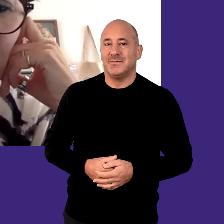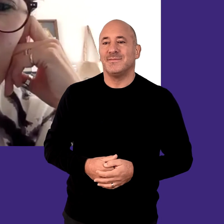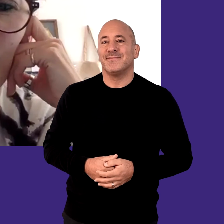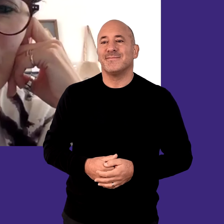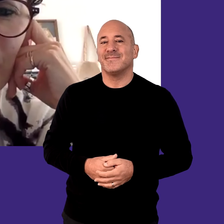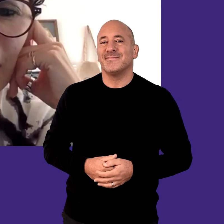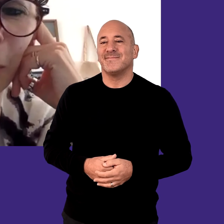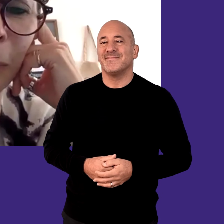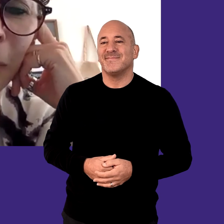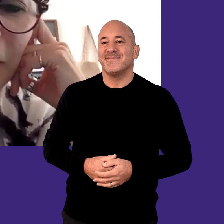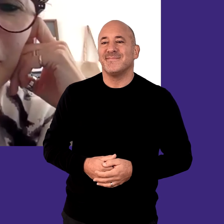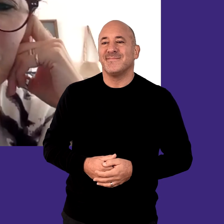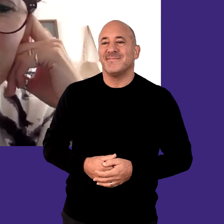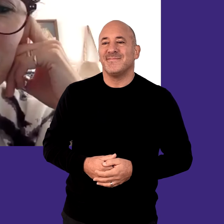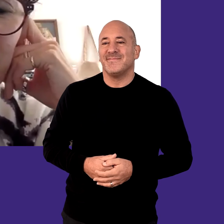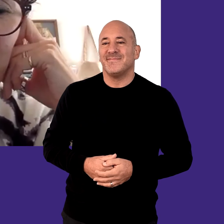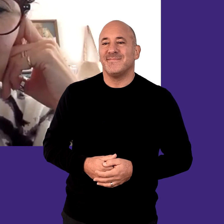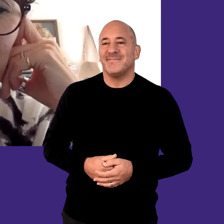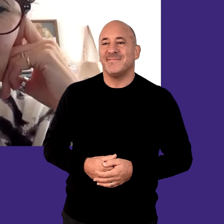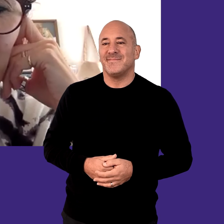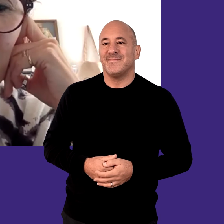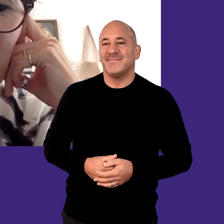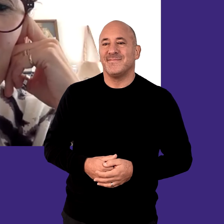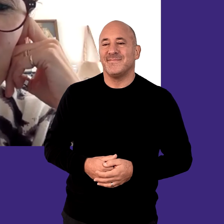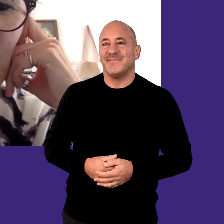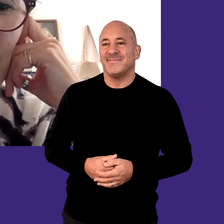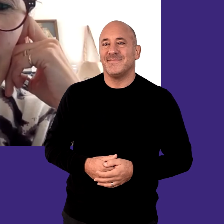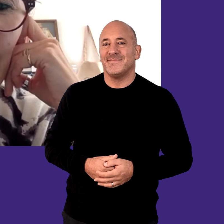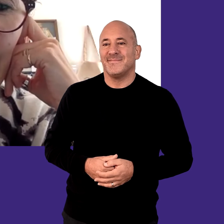that answer your question?